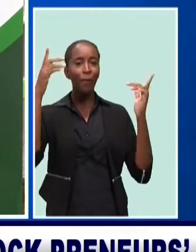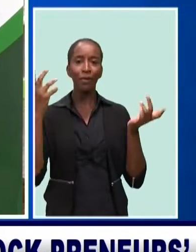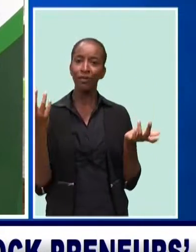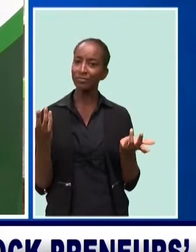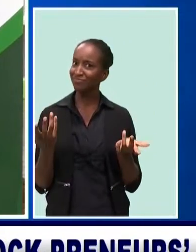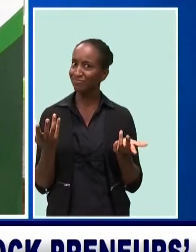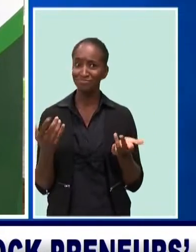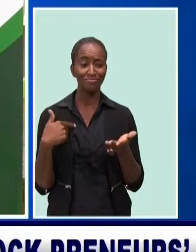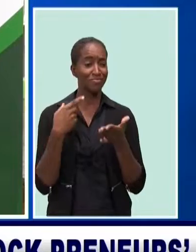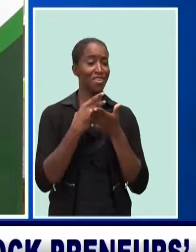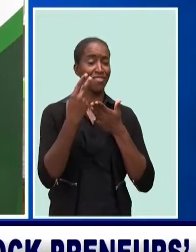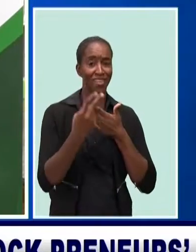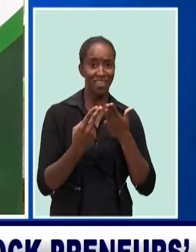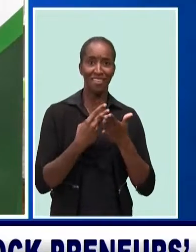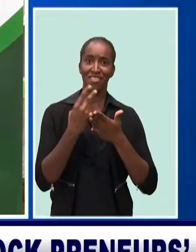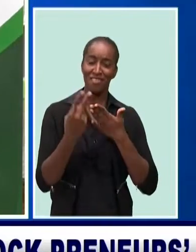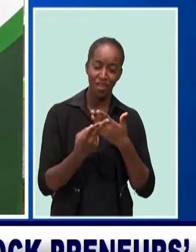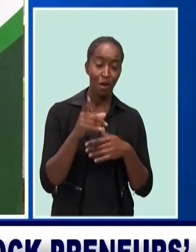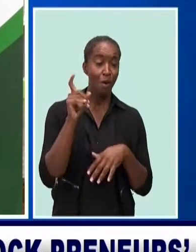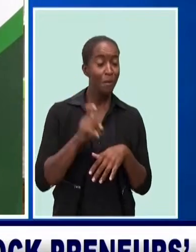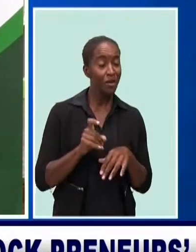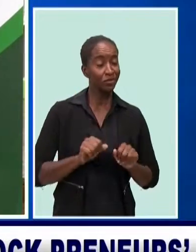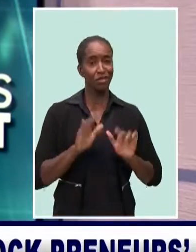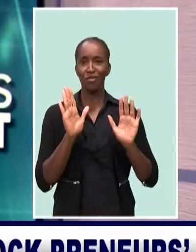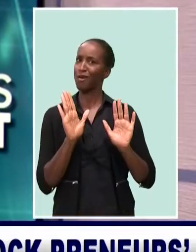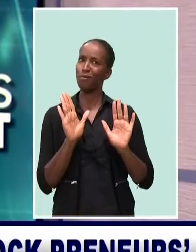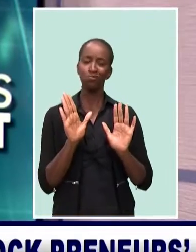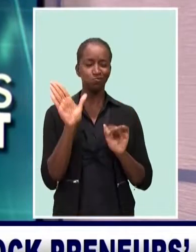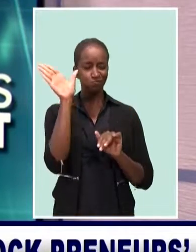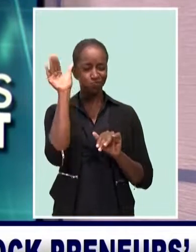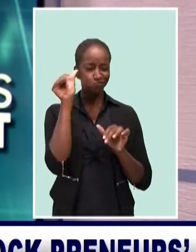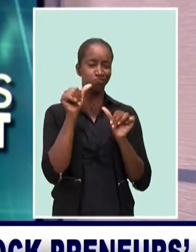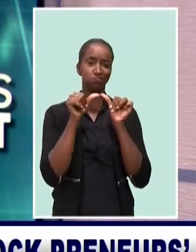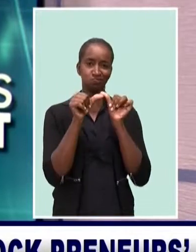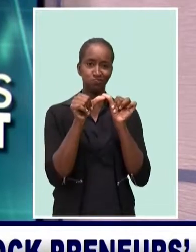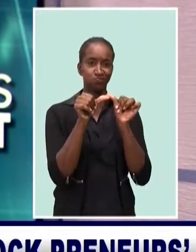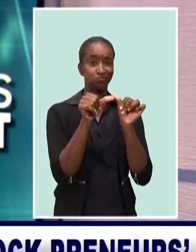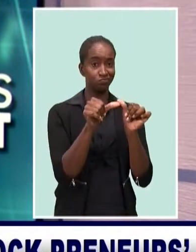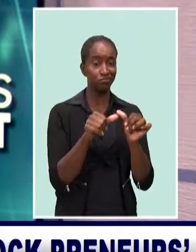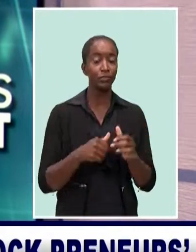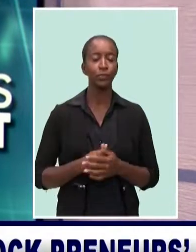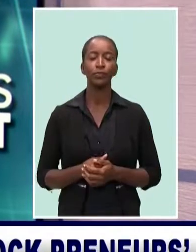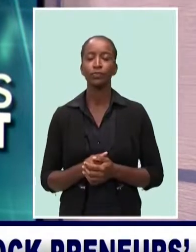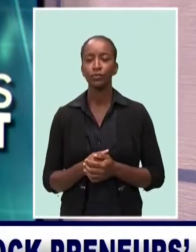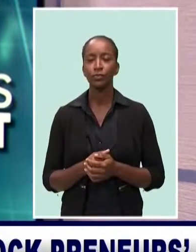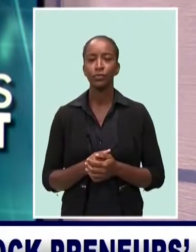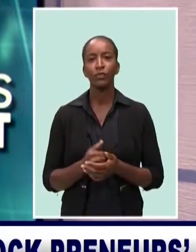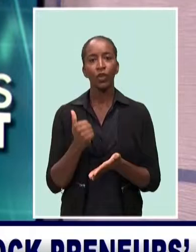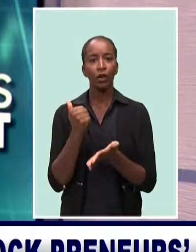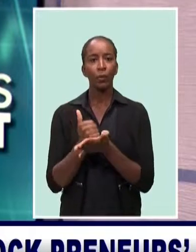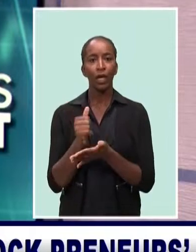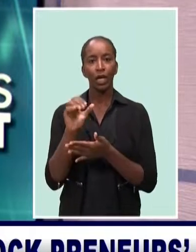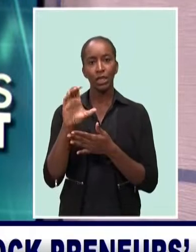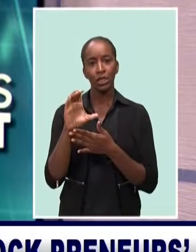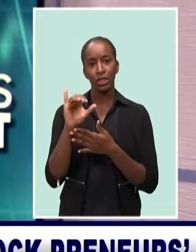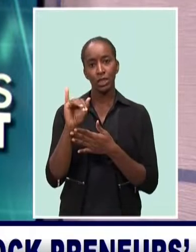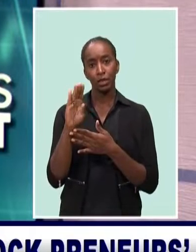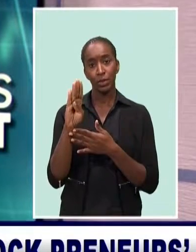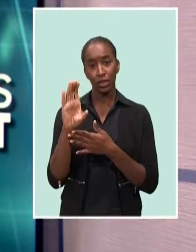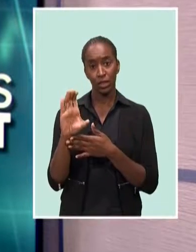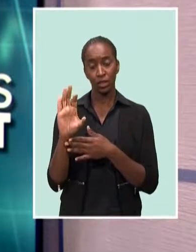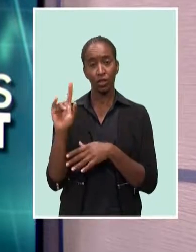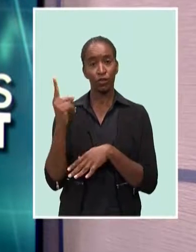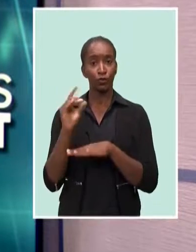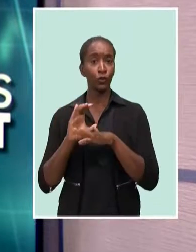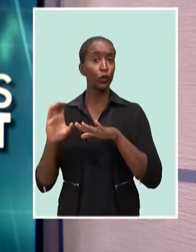most important thing is tenacity. You must keep going. Well, CIBC First Caribbean has again provided a financial